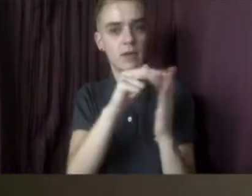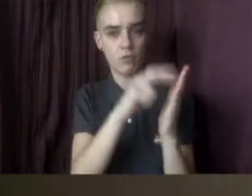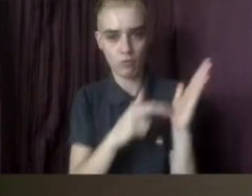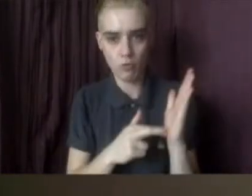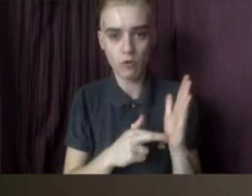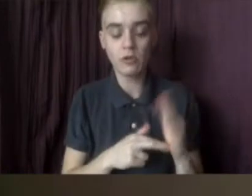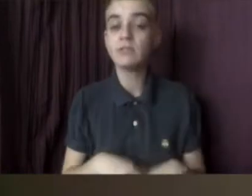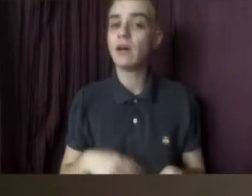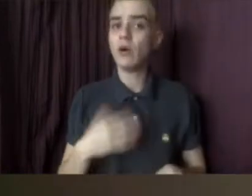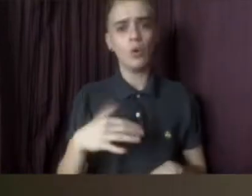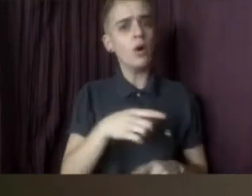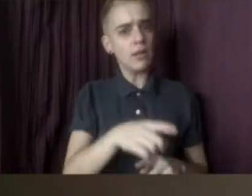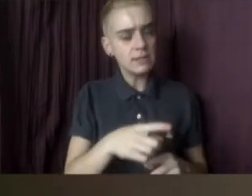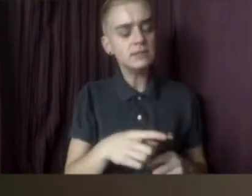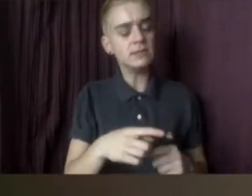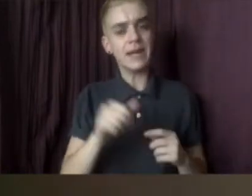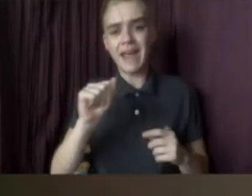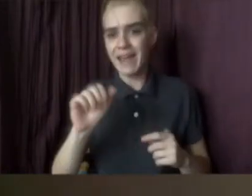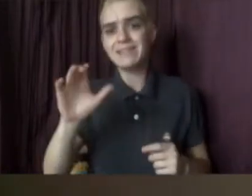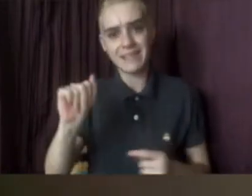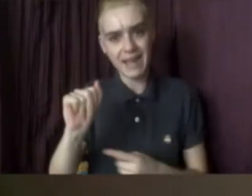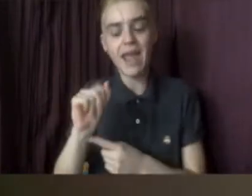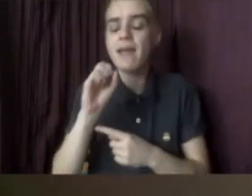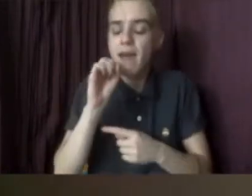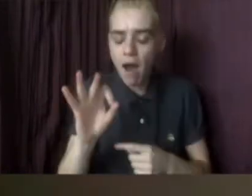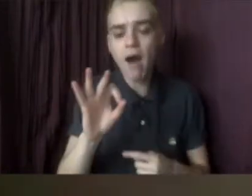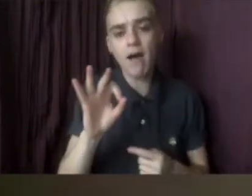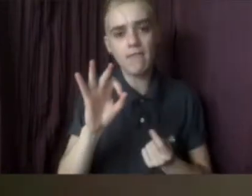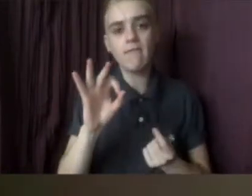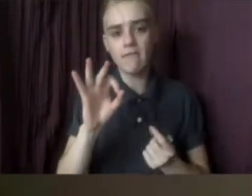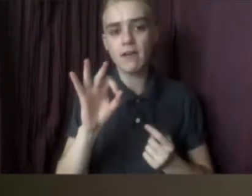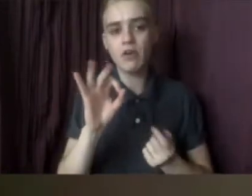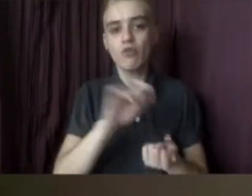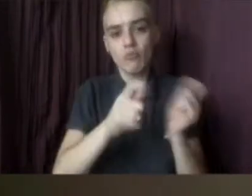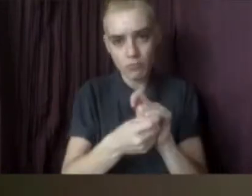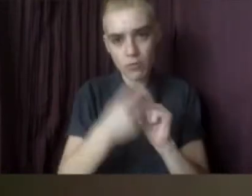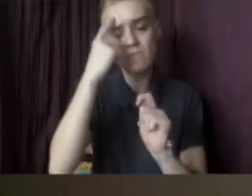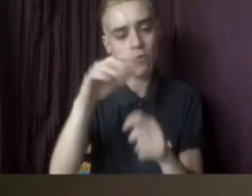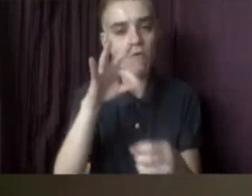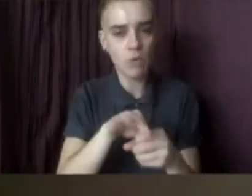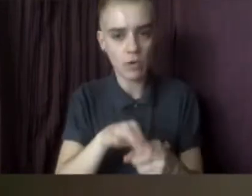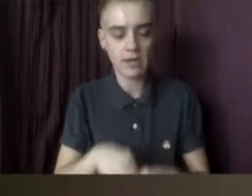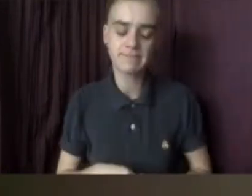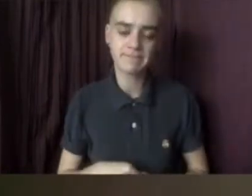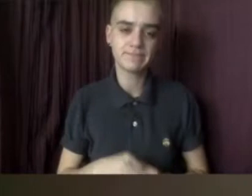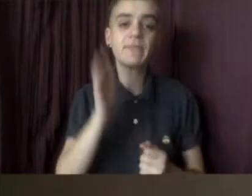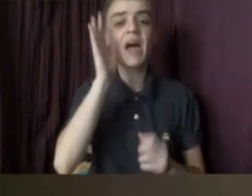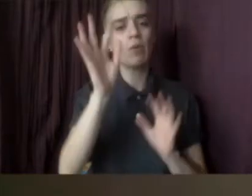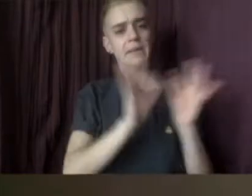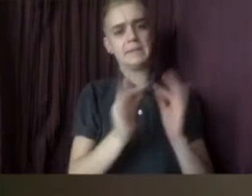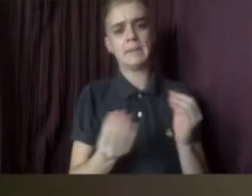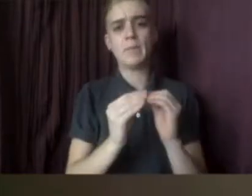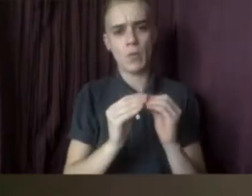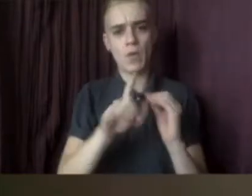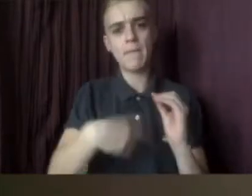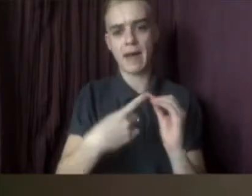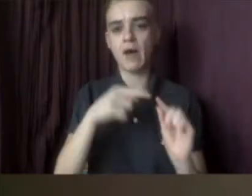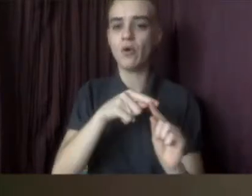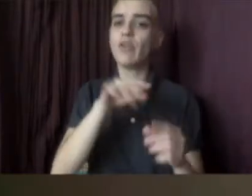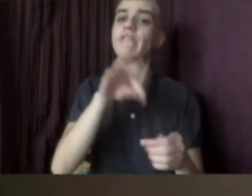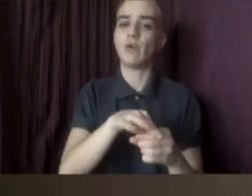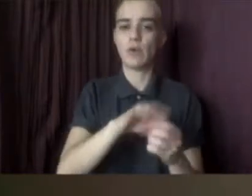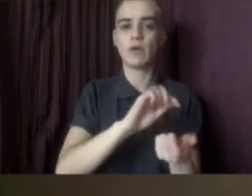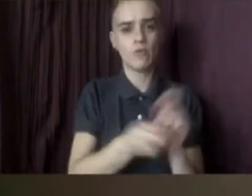generally fall into that across the board approach that I mentioned. The bill enacts sort of a set of best practices